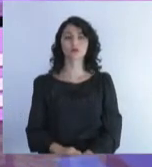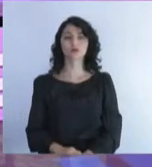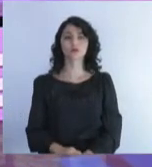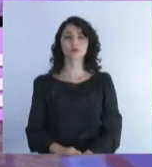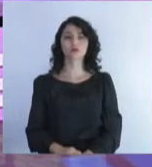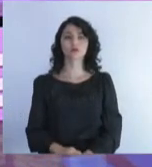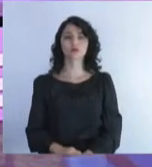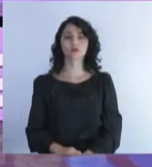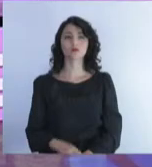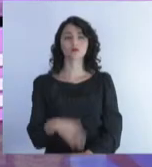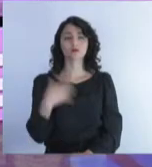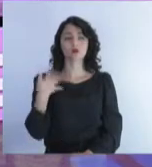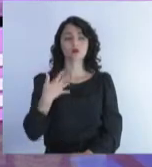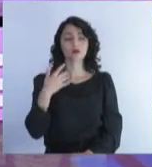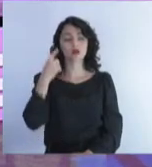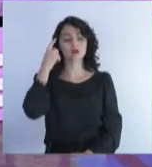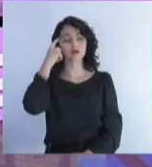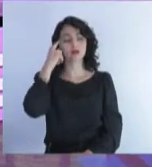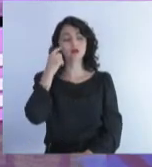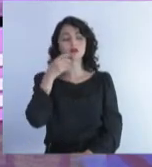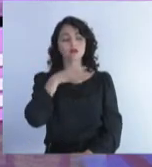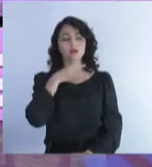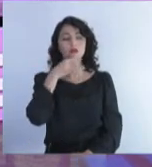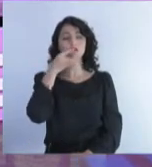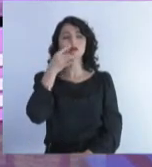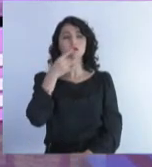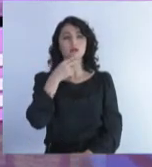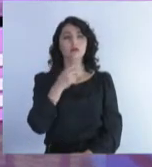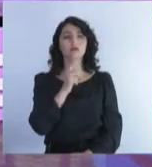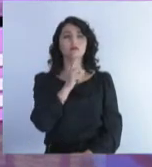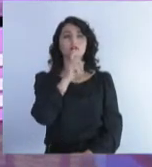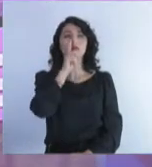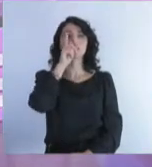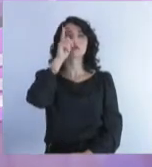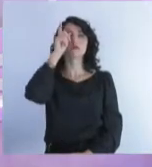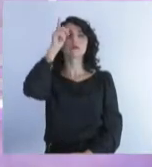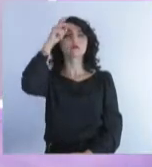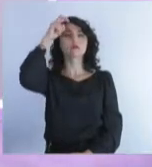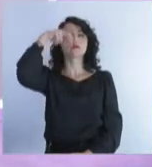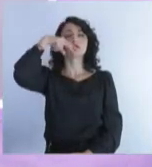Be fully aware of the sensation of breathing.